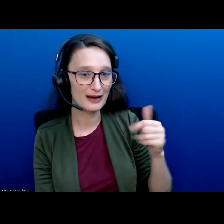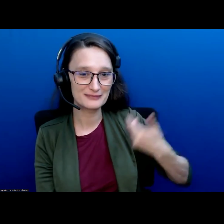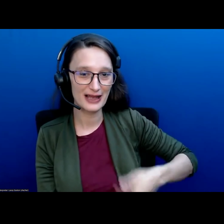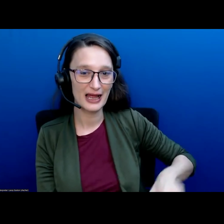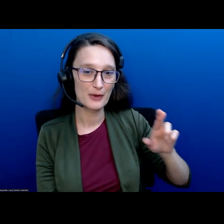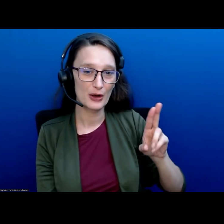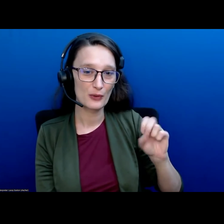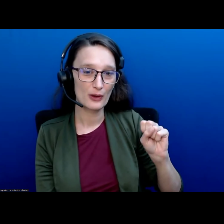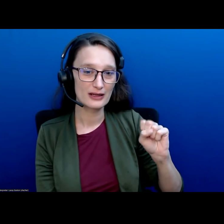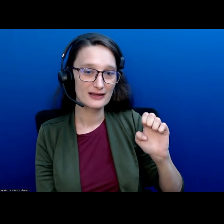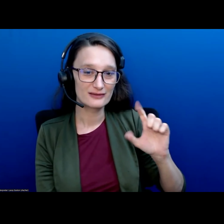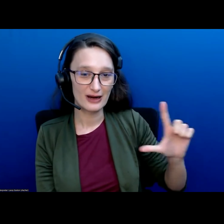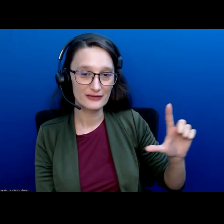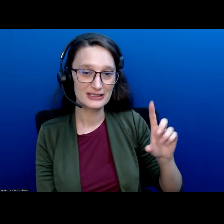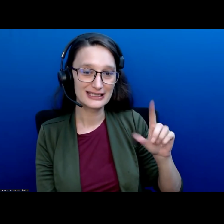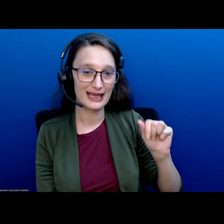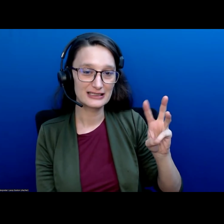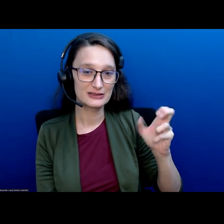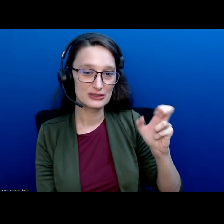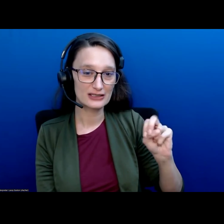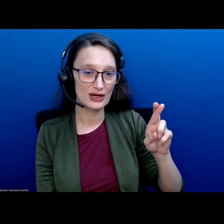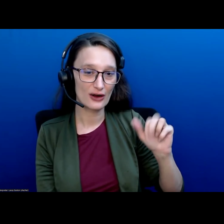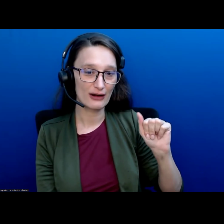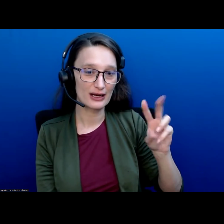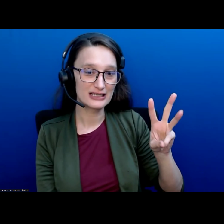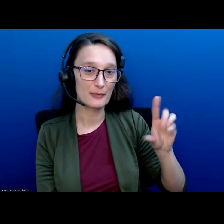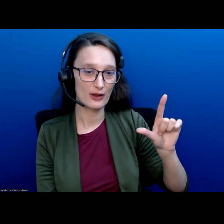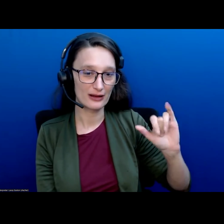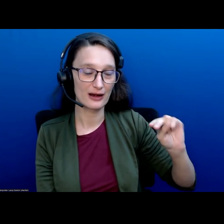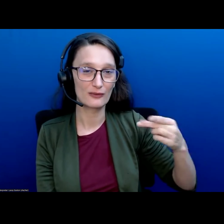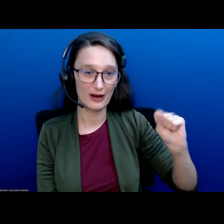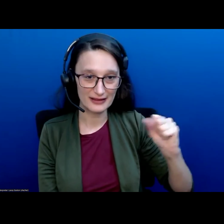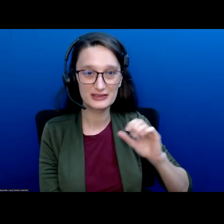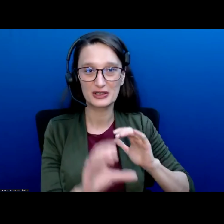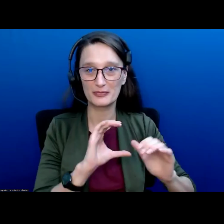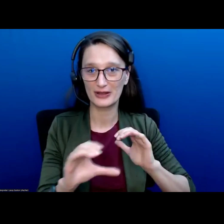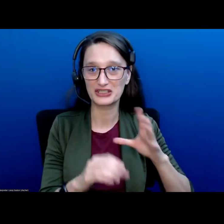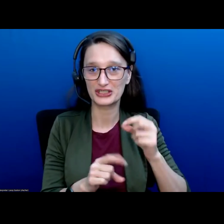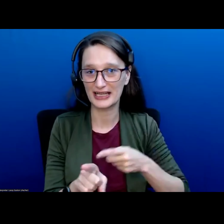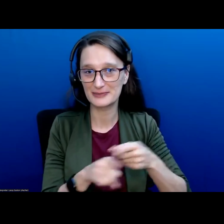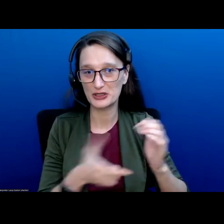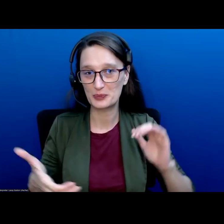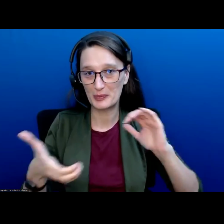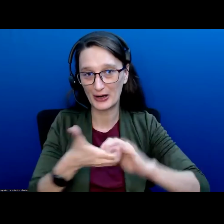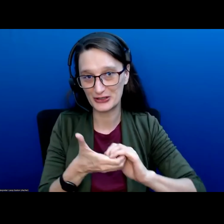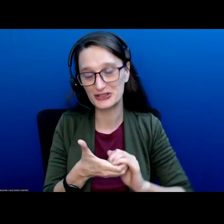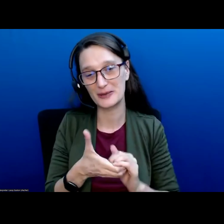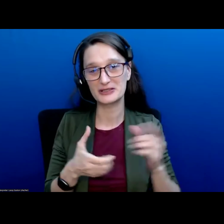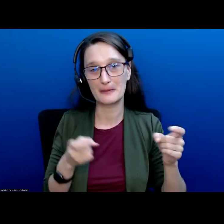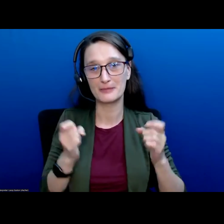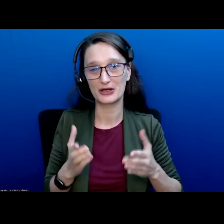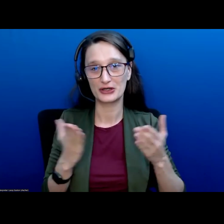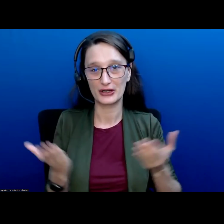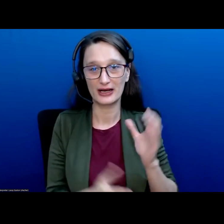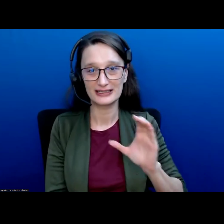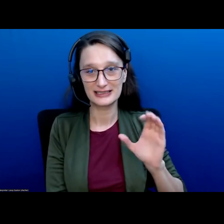the Communication and Strategic Partnerships Manager here at CFILC. And I am